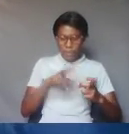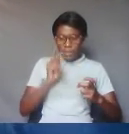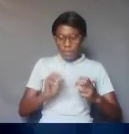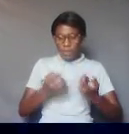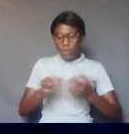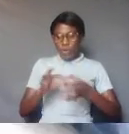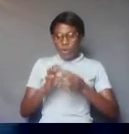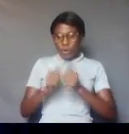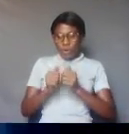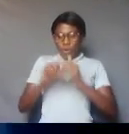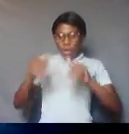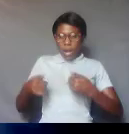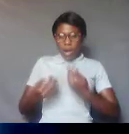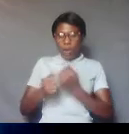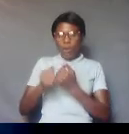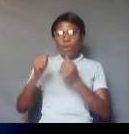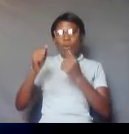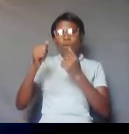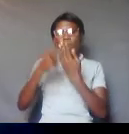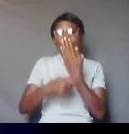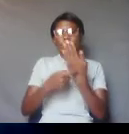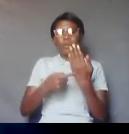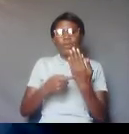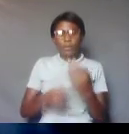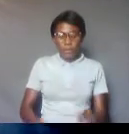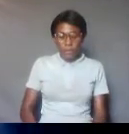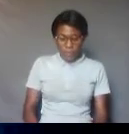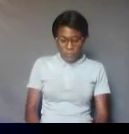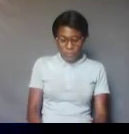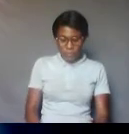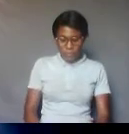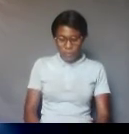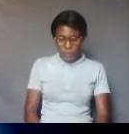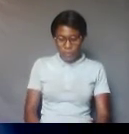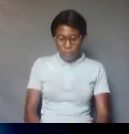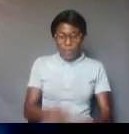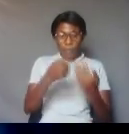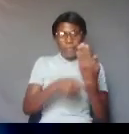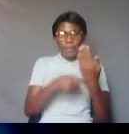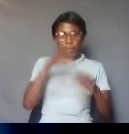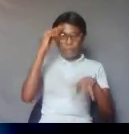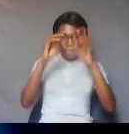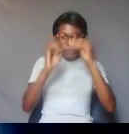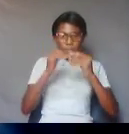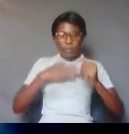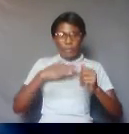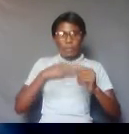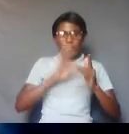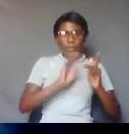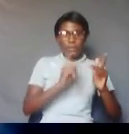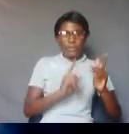Bible study is on the book of John 9,